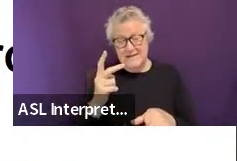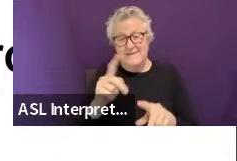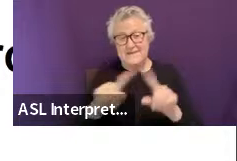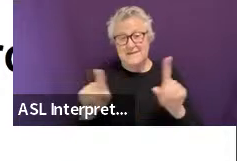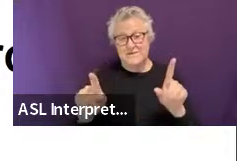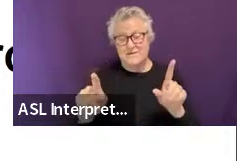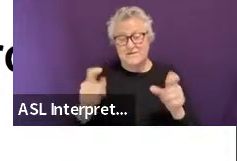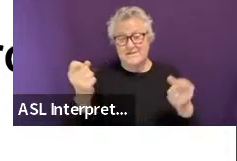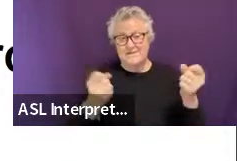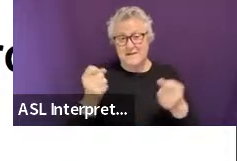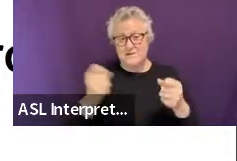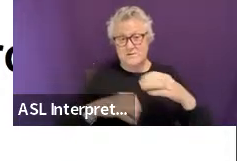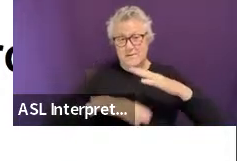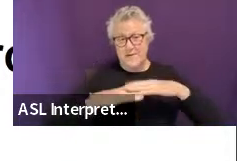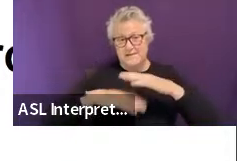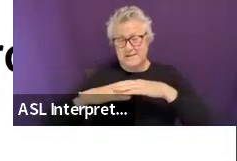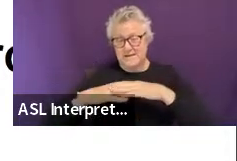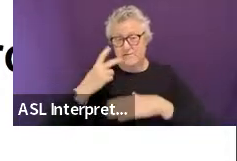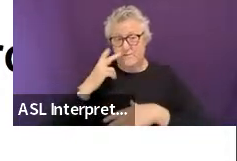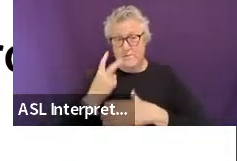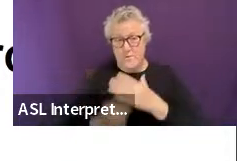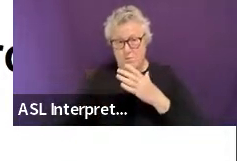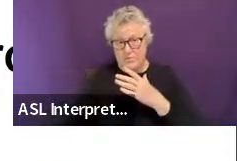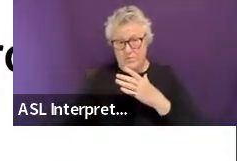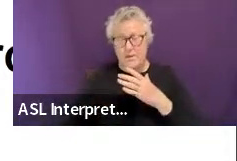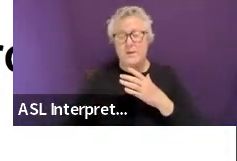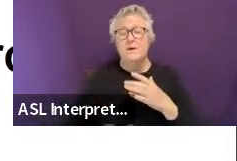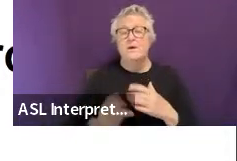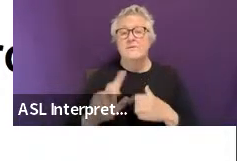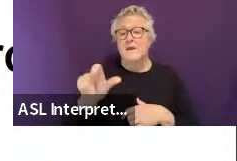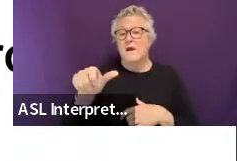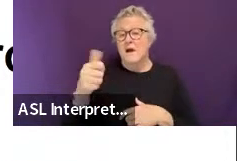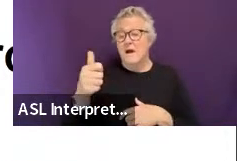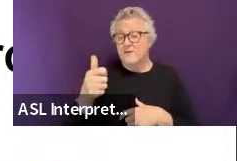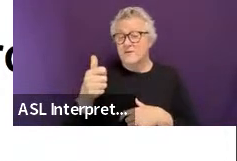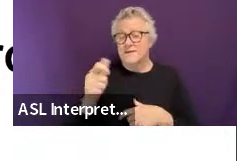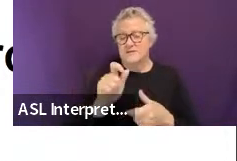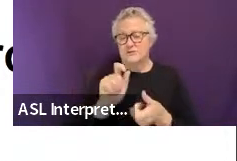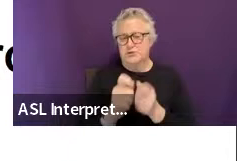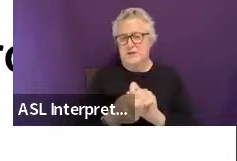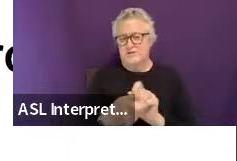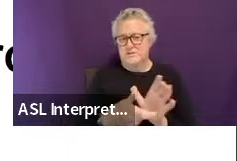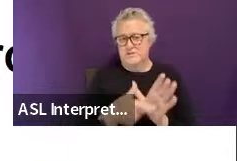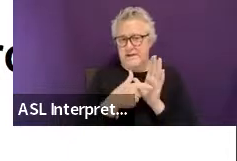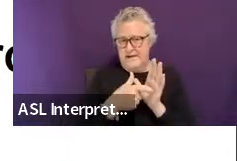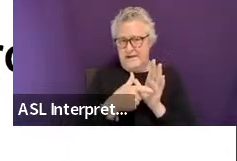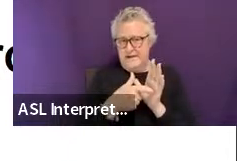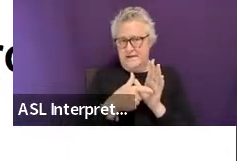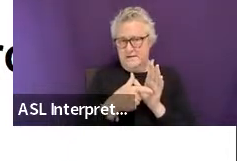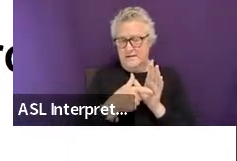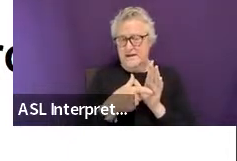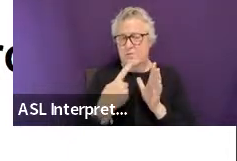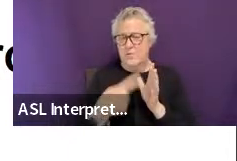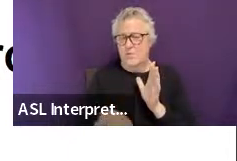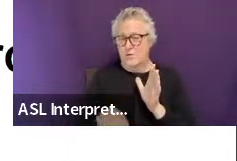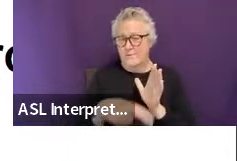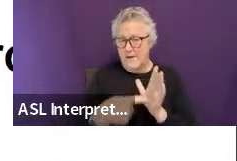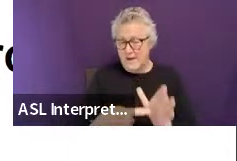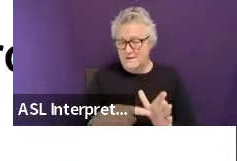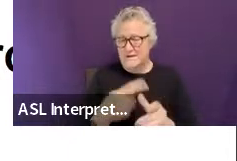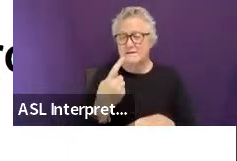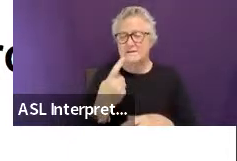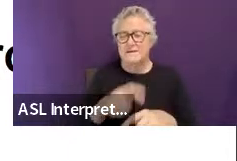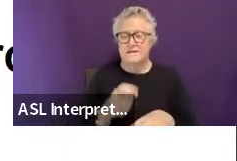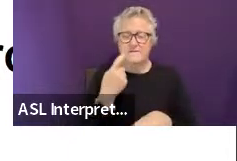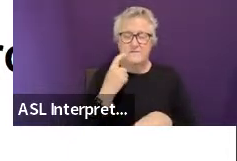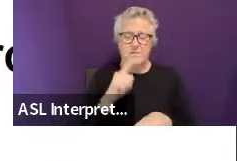both. The other thing to consider that changes the demand that we're modeling is an additional transfers needed for bus rapid